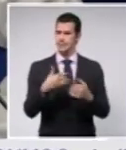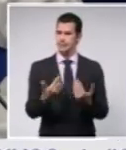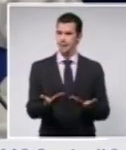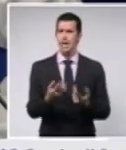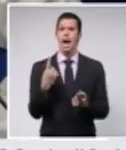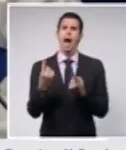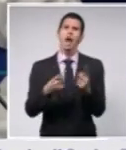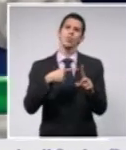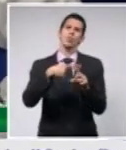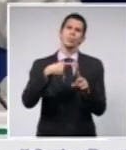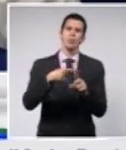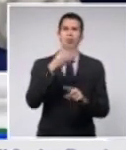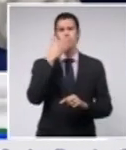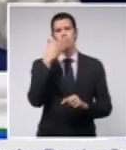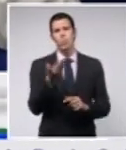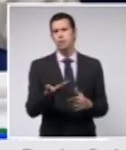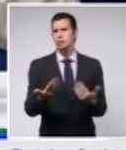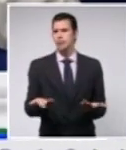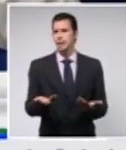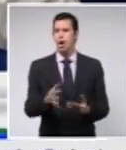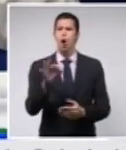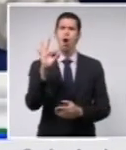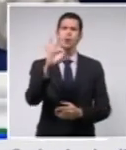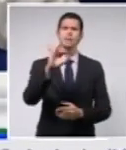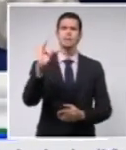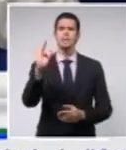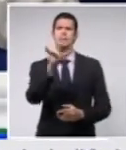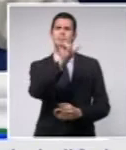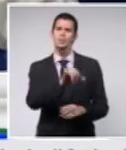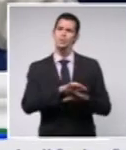This means that, to date,